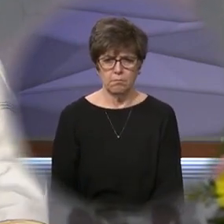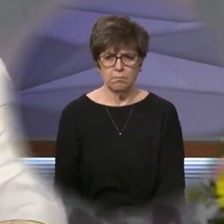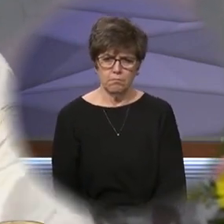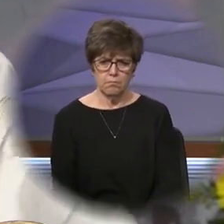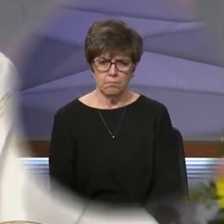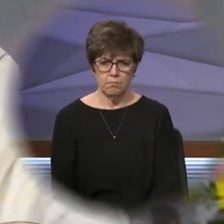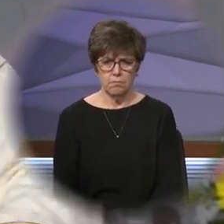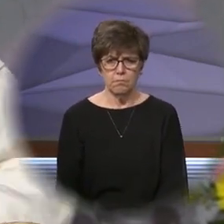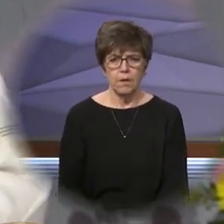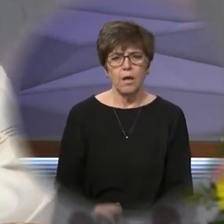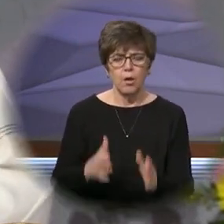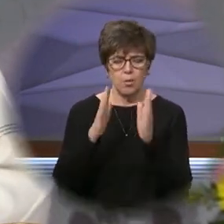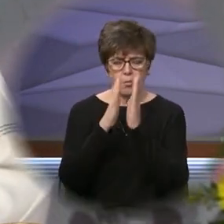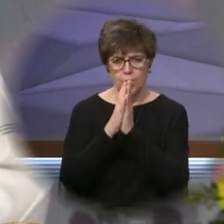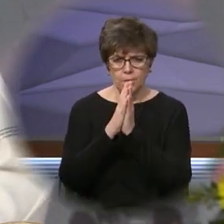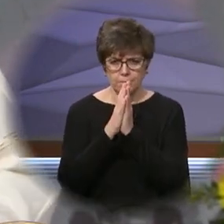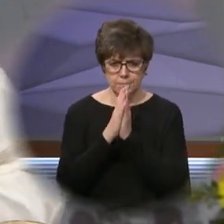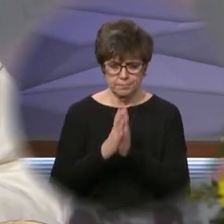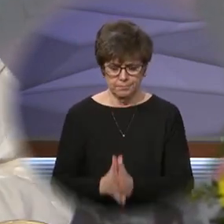Let us pray.